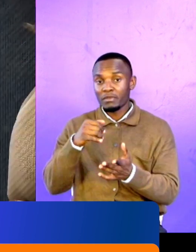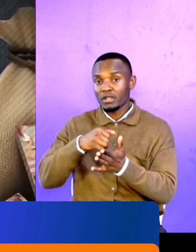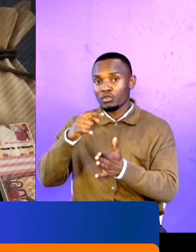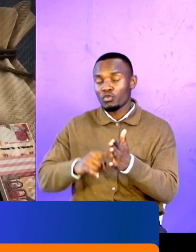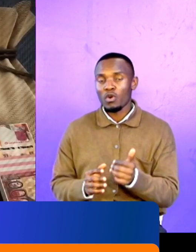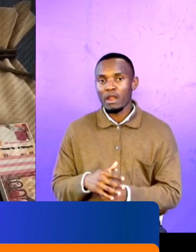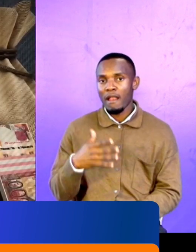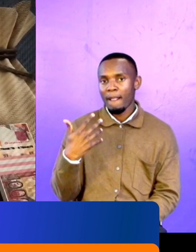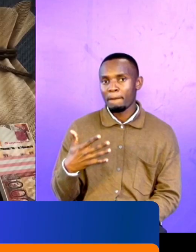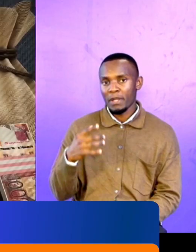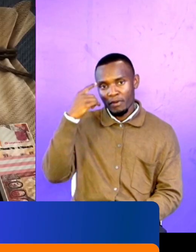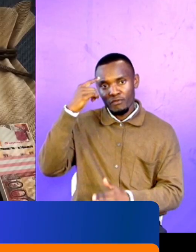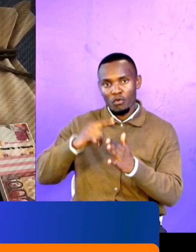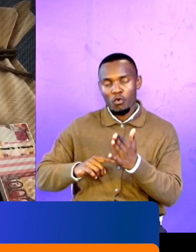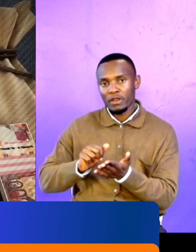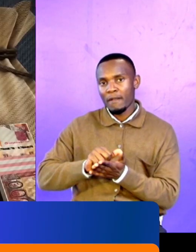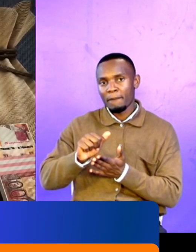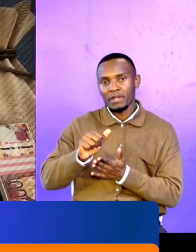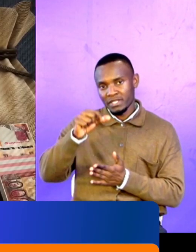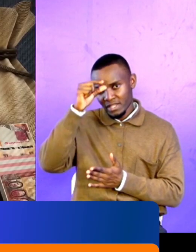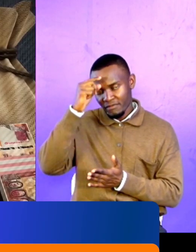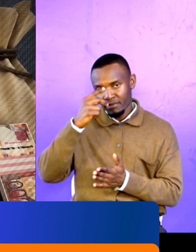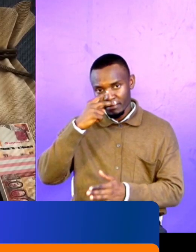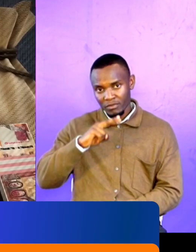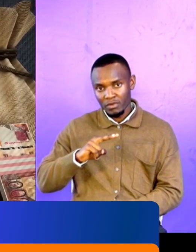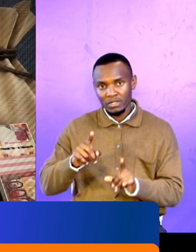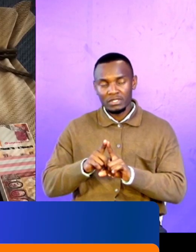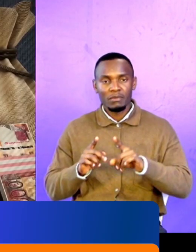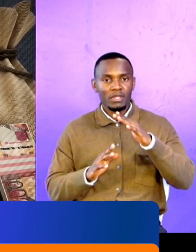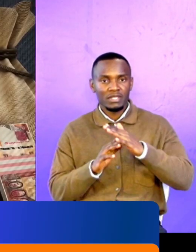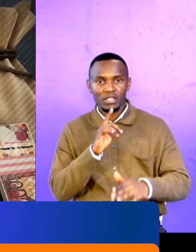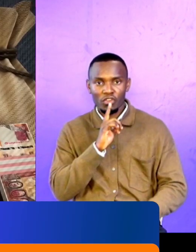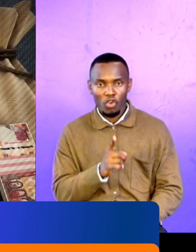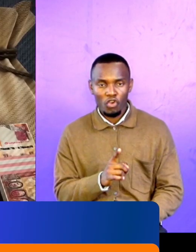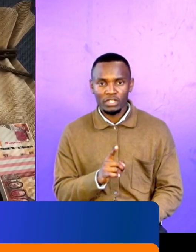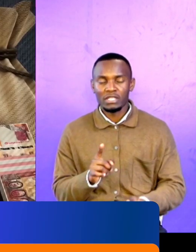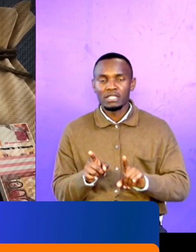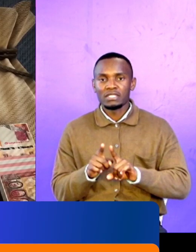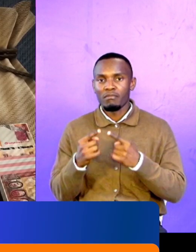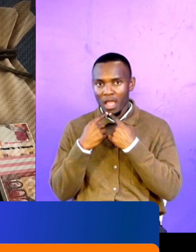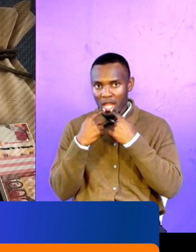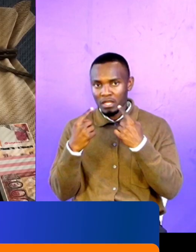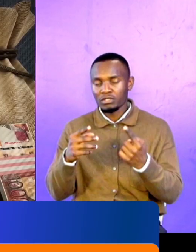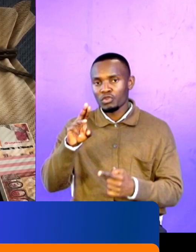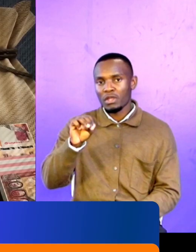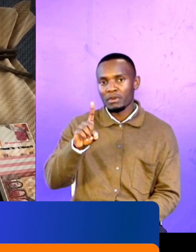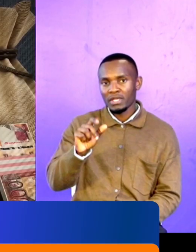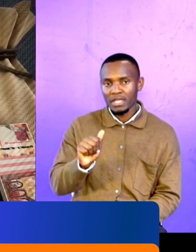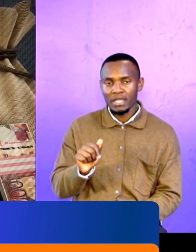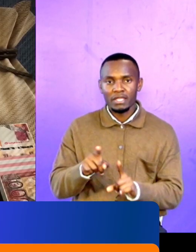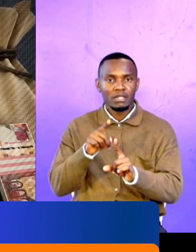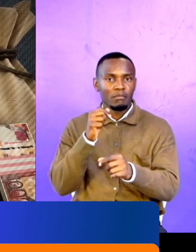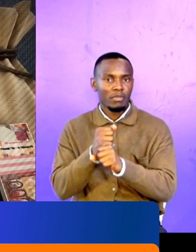government policy, executive orders, directives, proclamations transmitted to MDS, performance